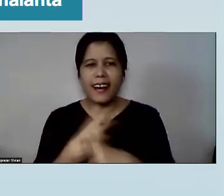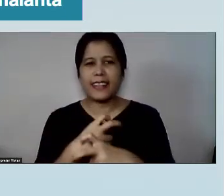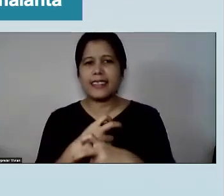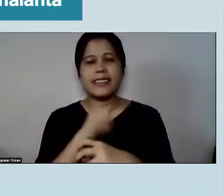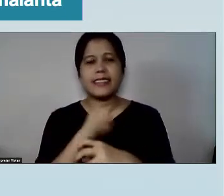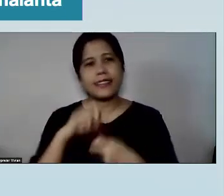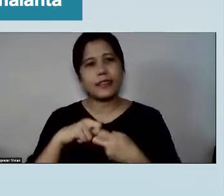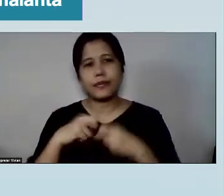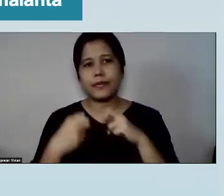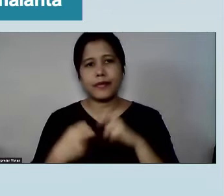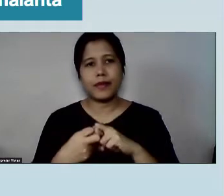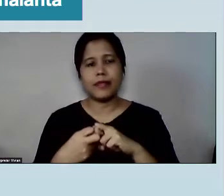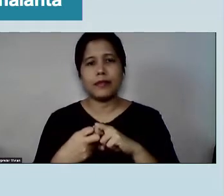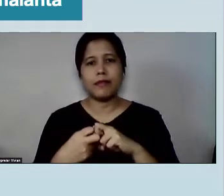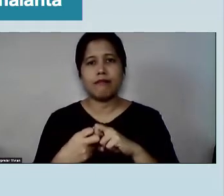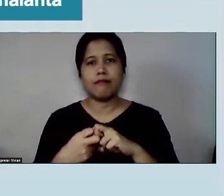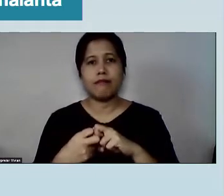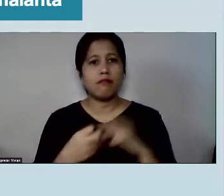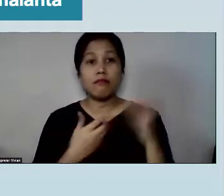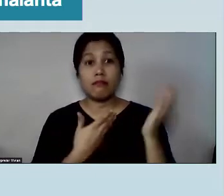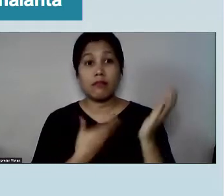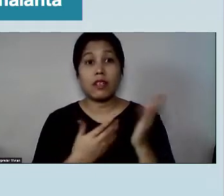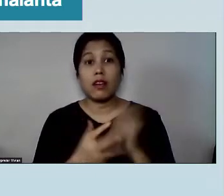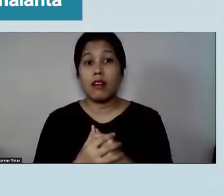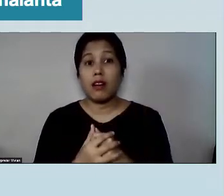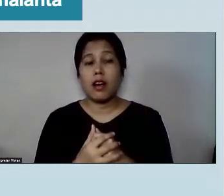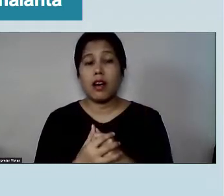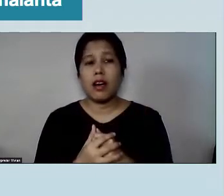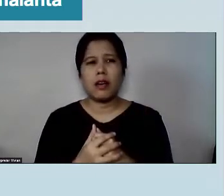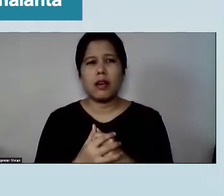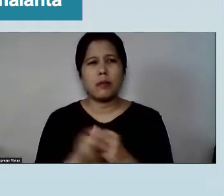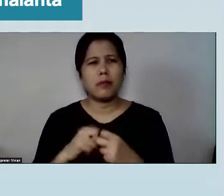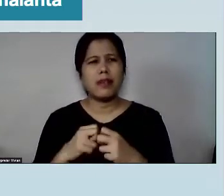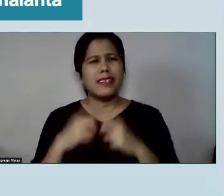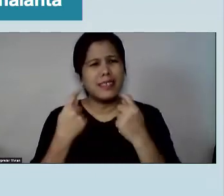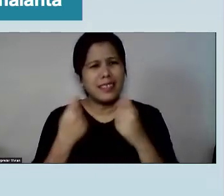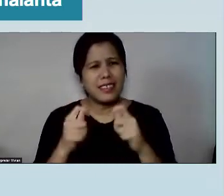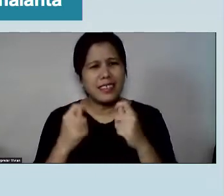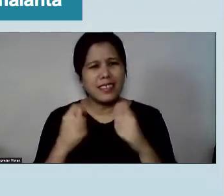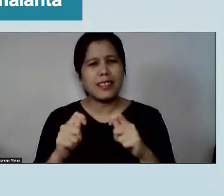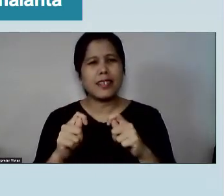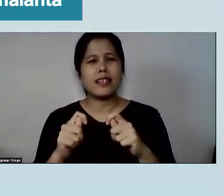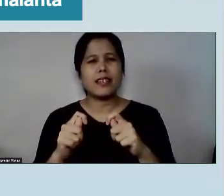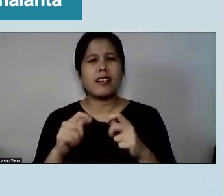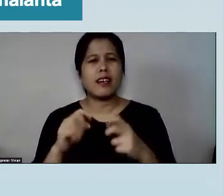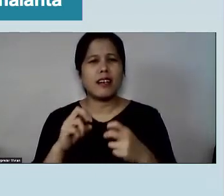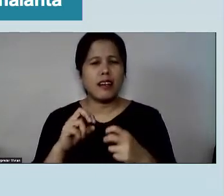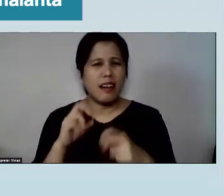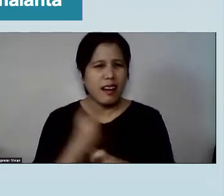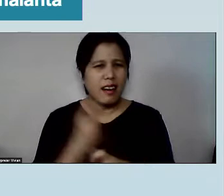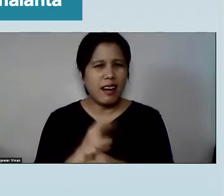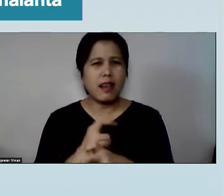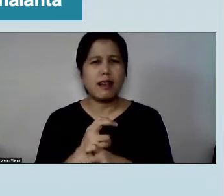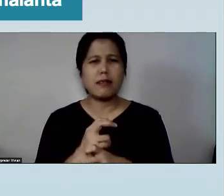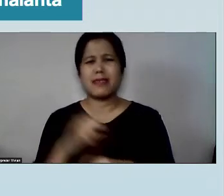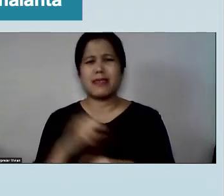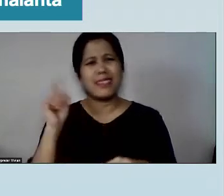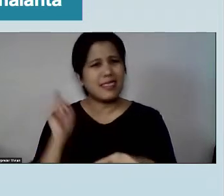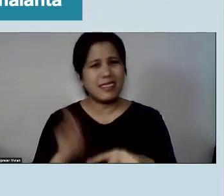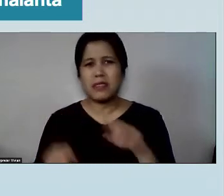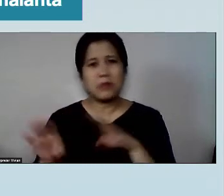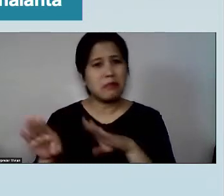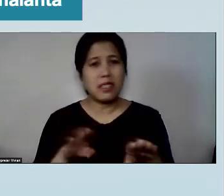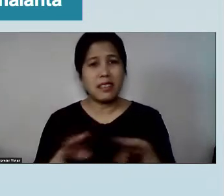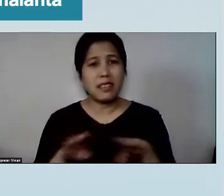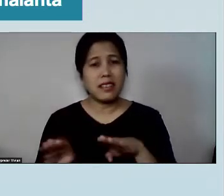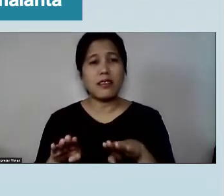problem. In fact, I've had children telling me, "Doc, I'm trying so hard to behave, but I can't. I don't know how to behave."